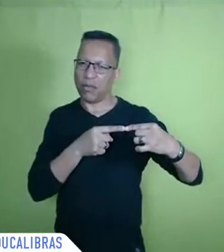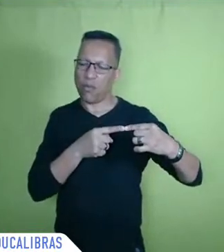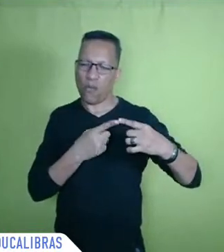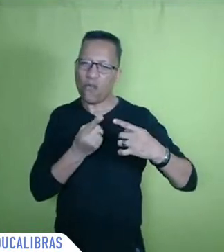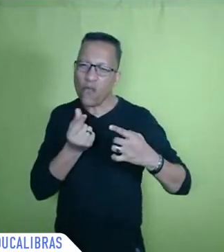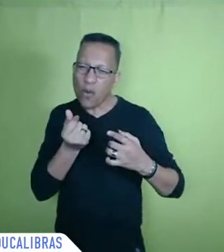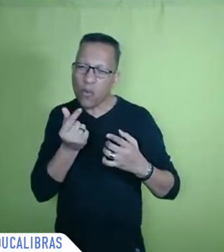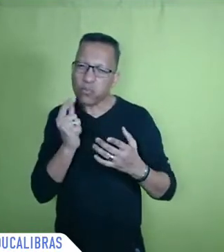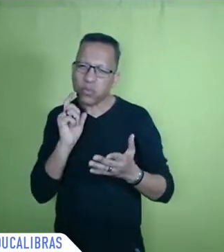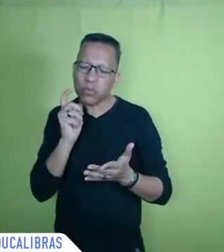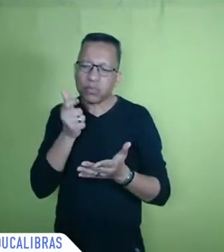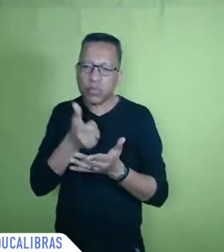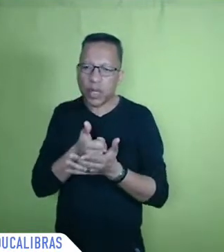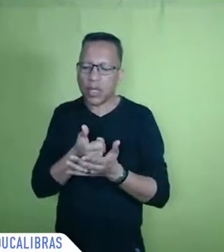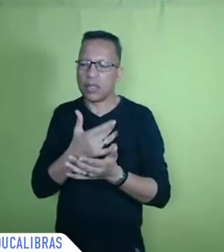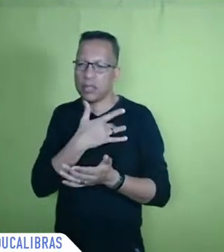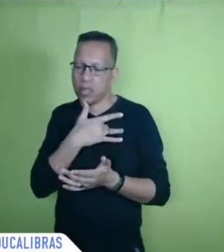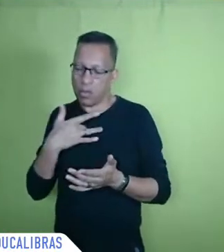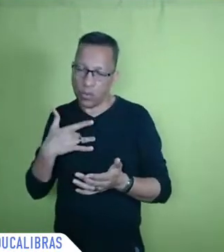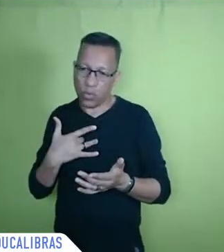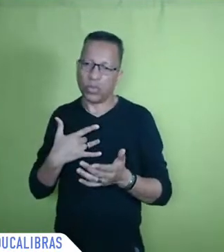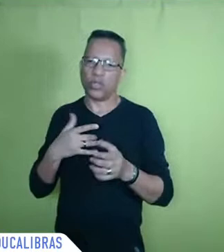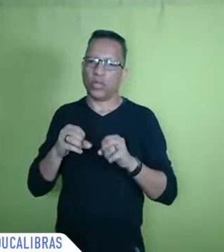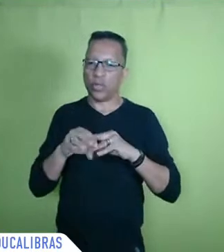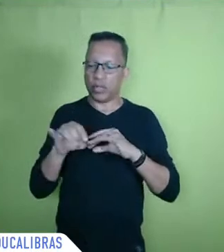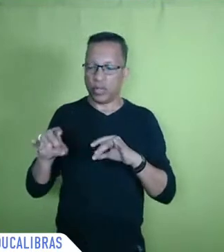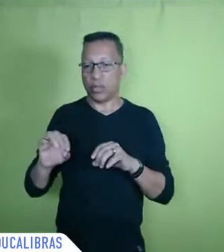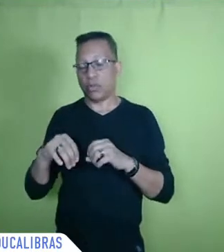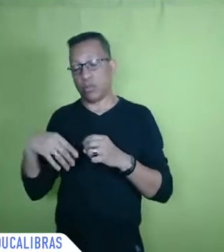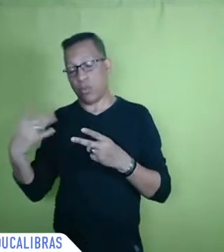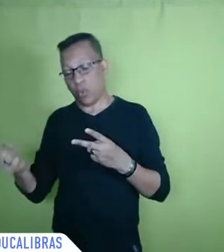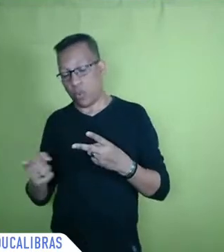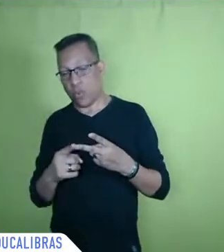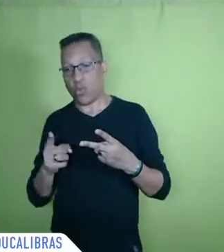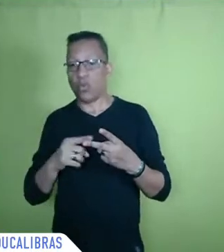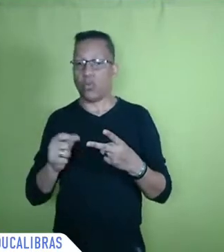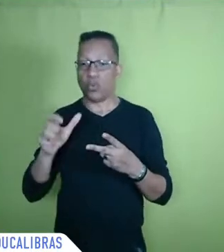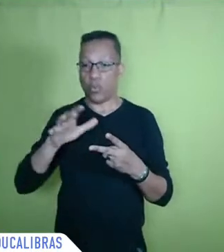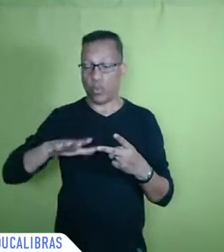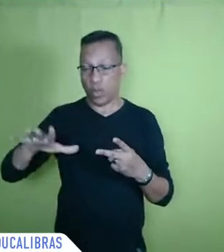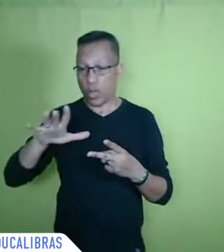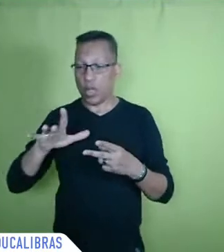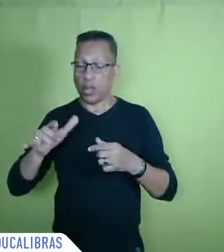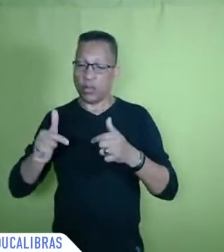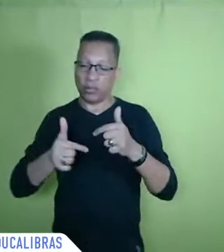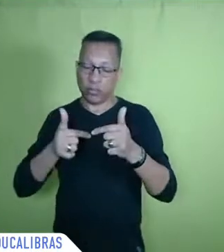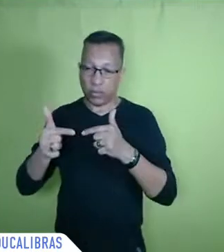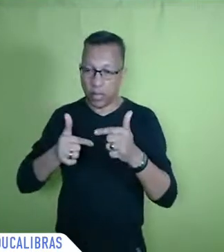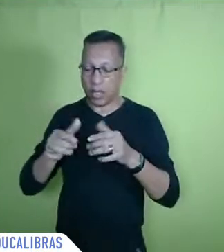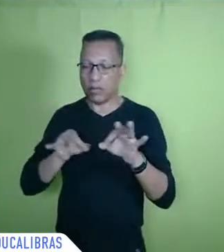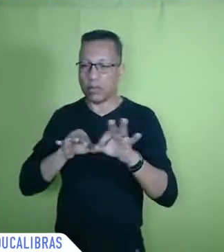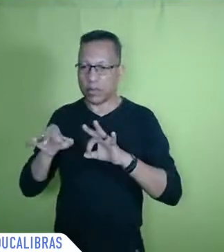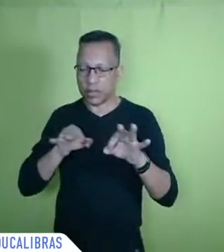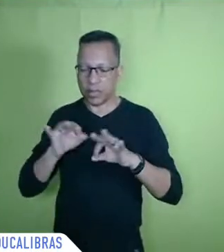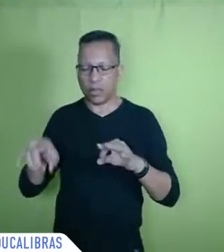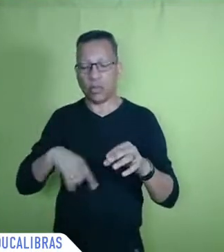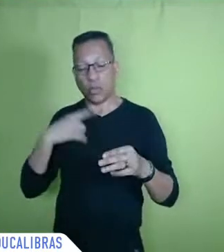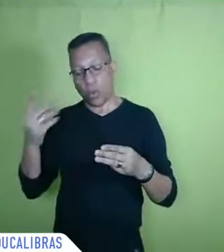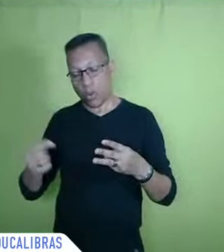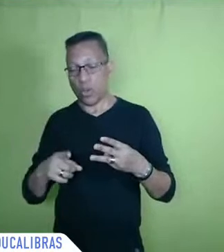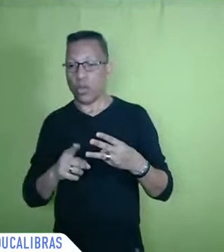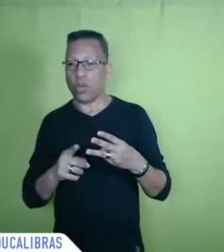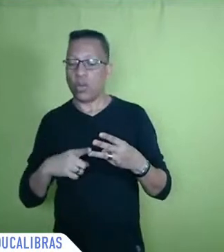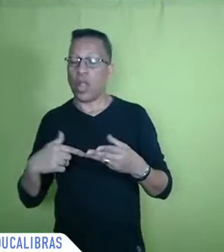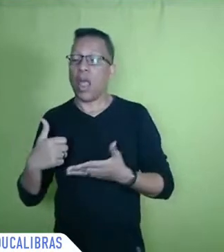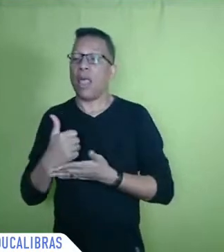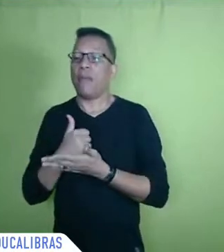on the bottom of the distribution. You've got stuff like minimum wages, which has to do with employment and obviously formal